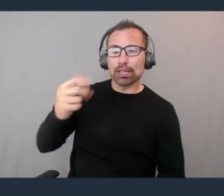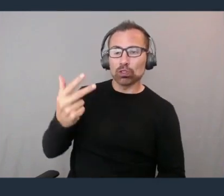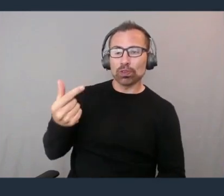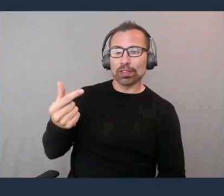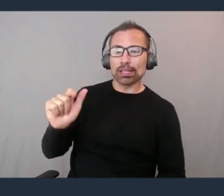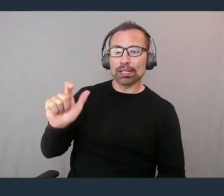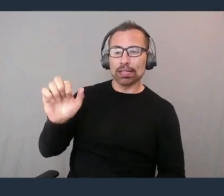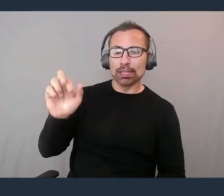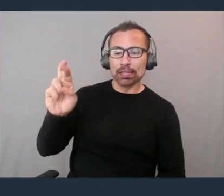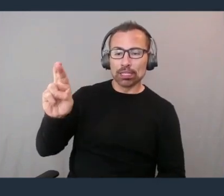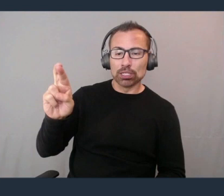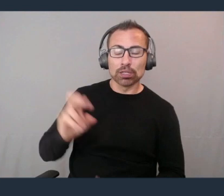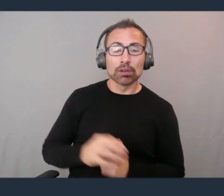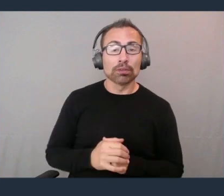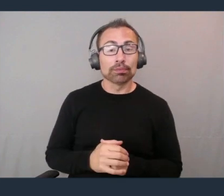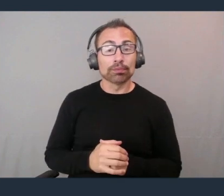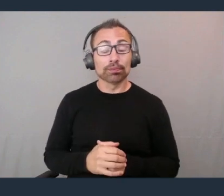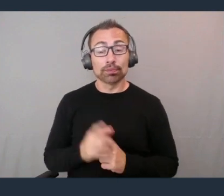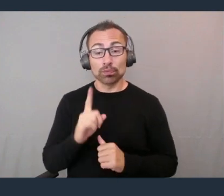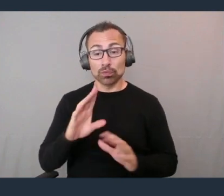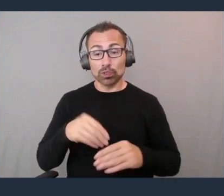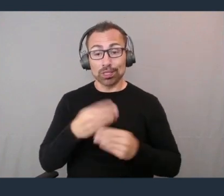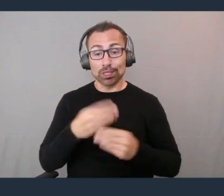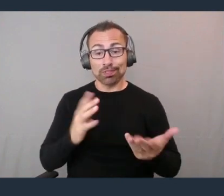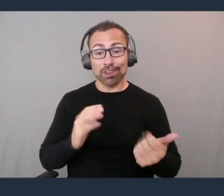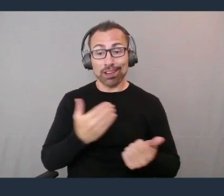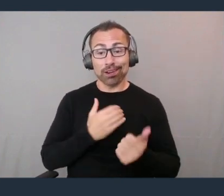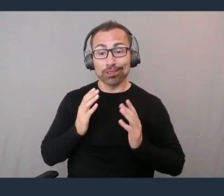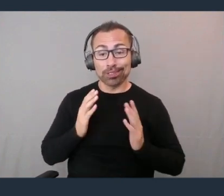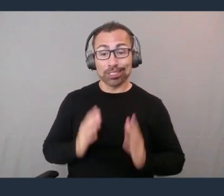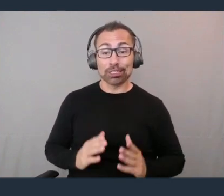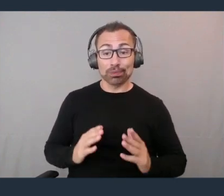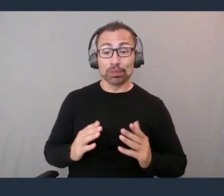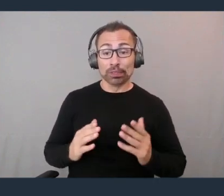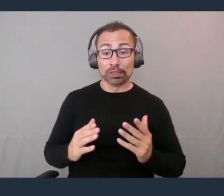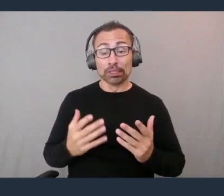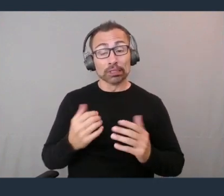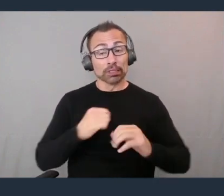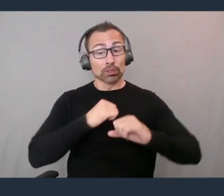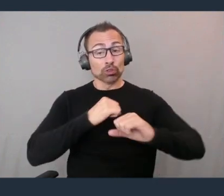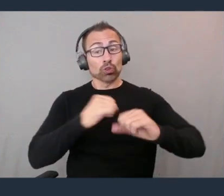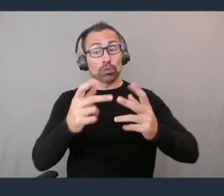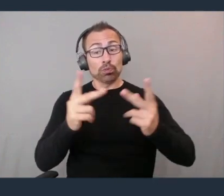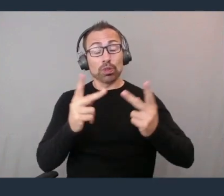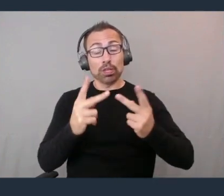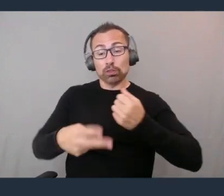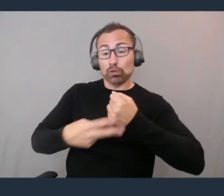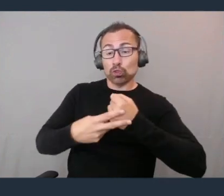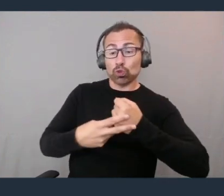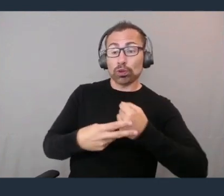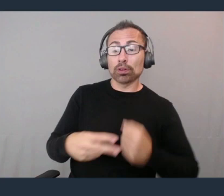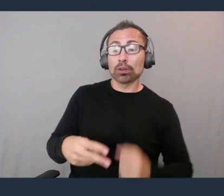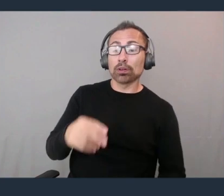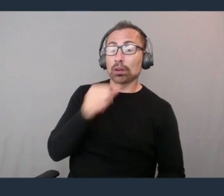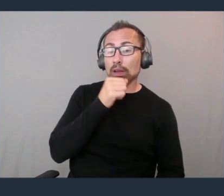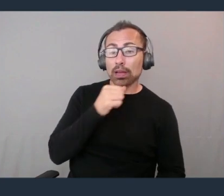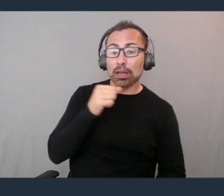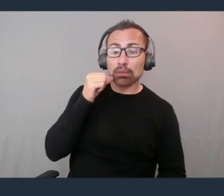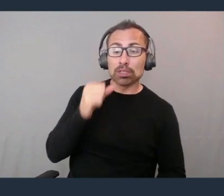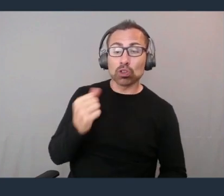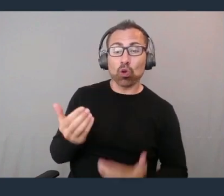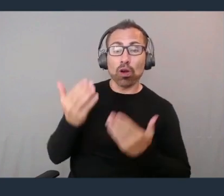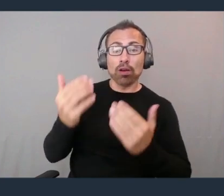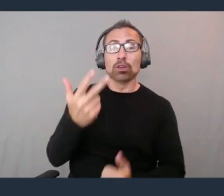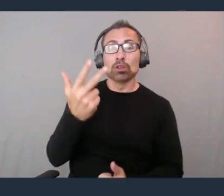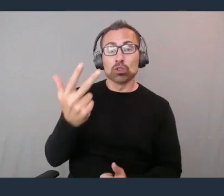To provide our customers a secure place to store all of this cold data, Amazon S3 offers three purpose-built storage